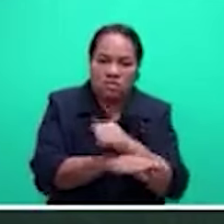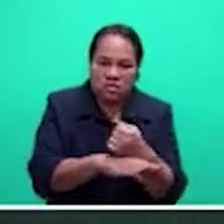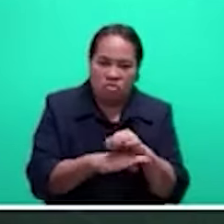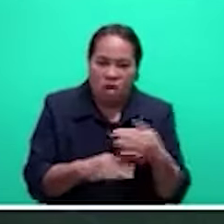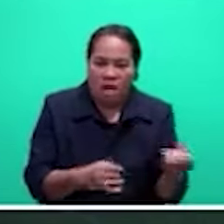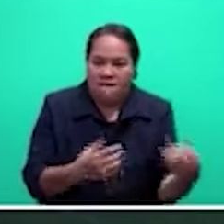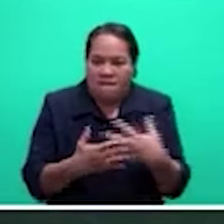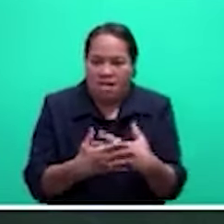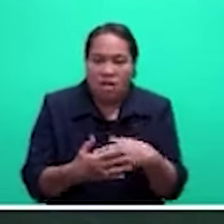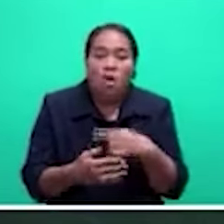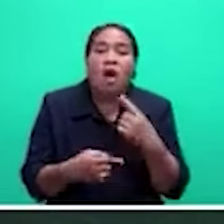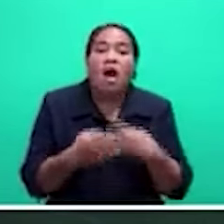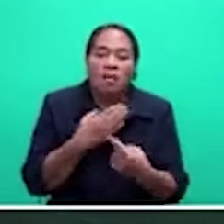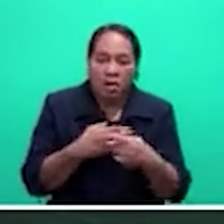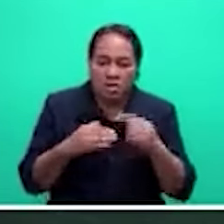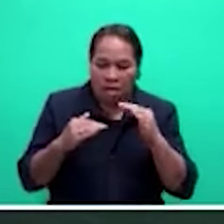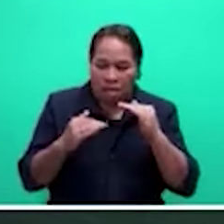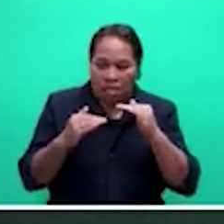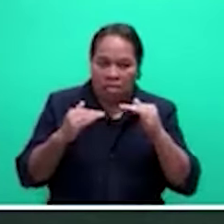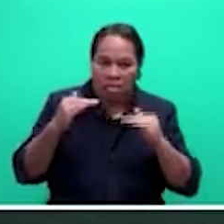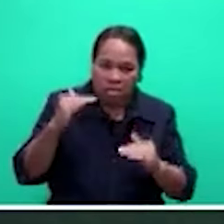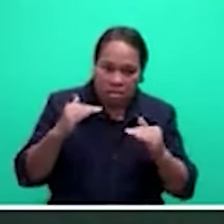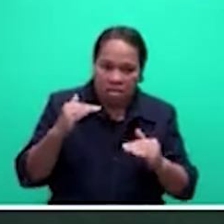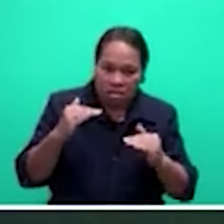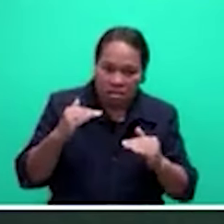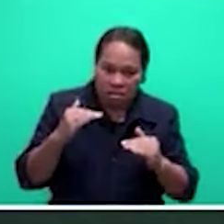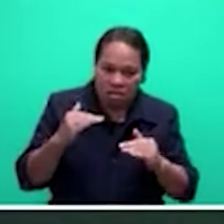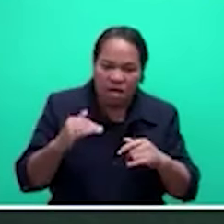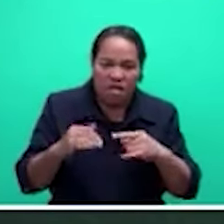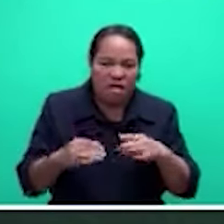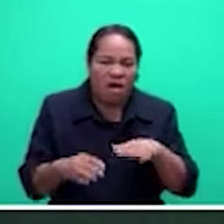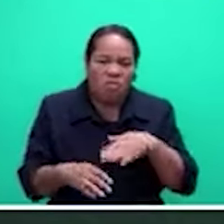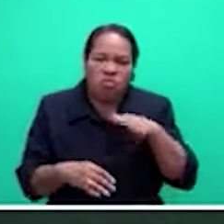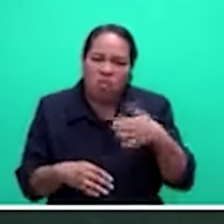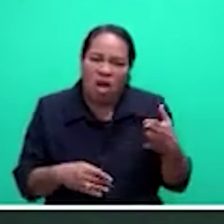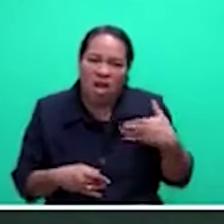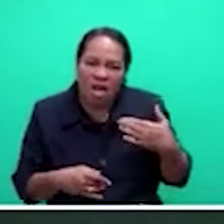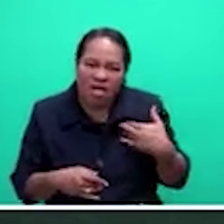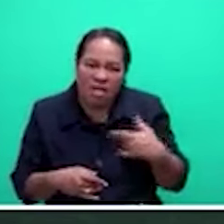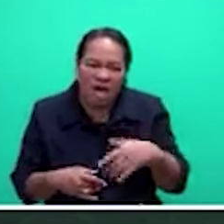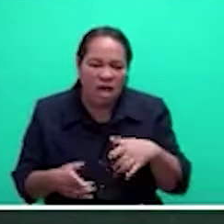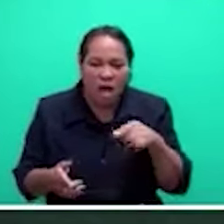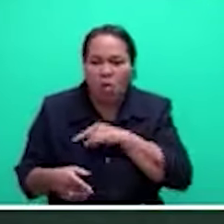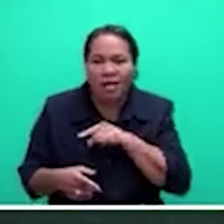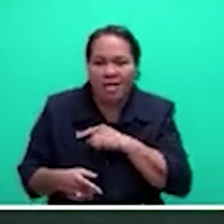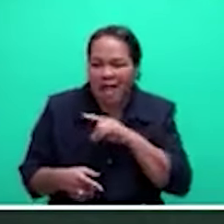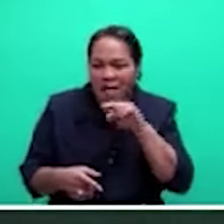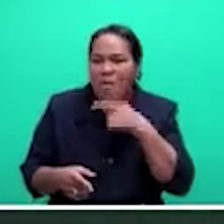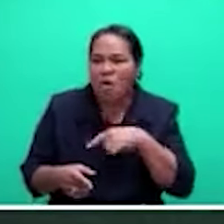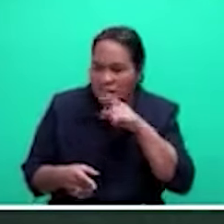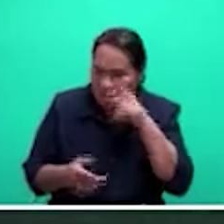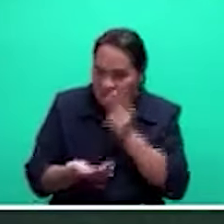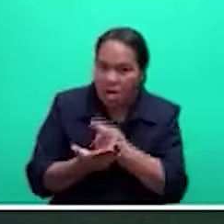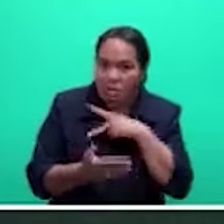to poor standard of living, including poverty. Poor health, lower quality goods and services, the departure of